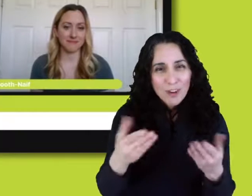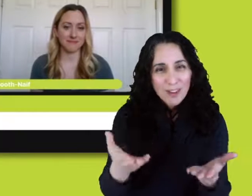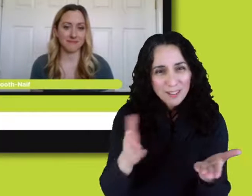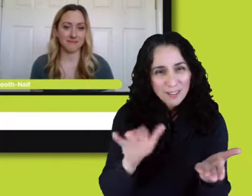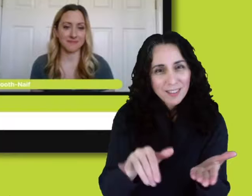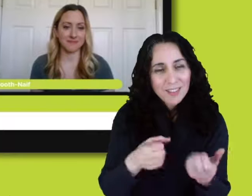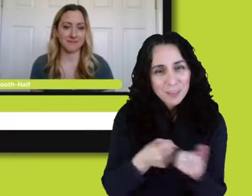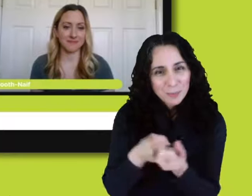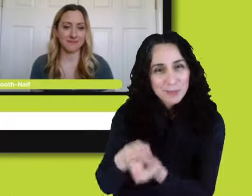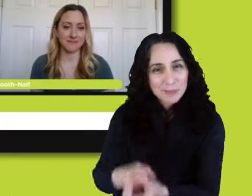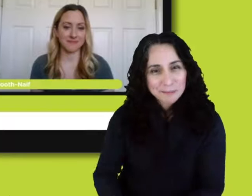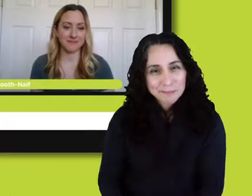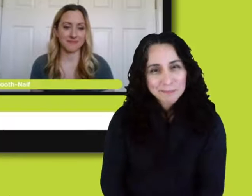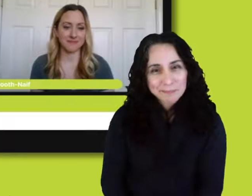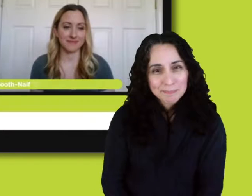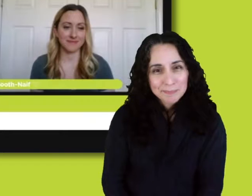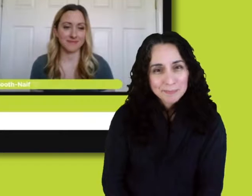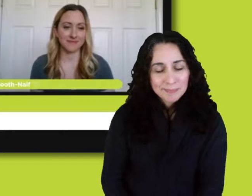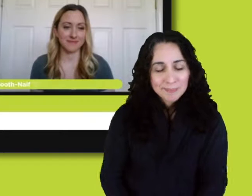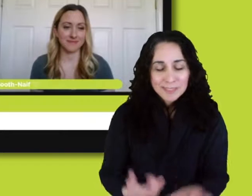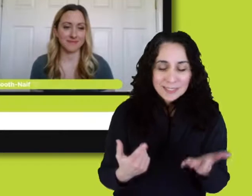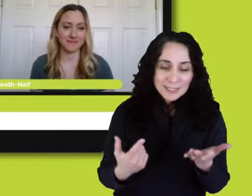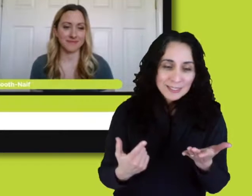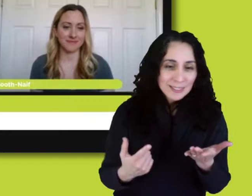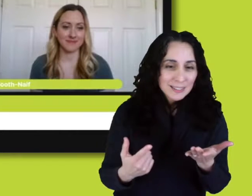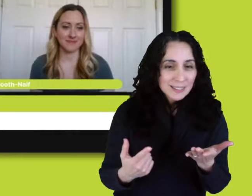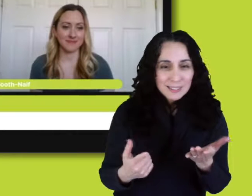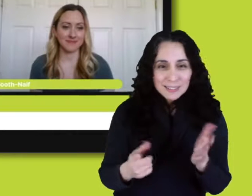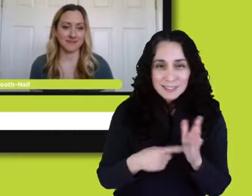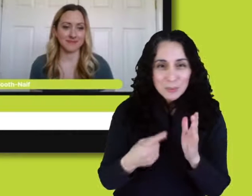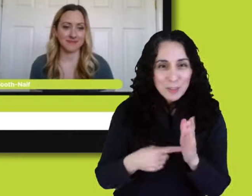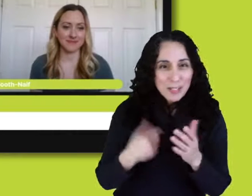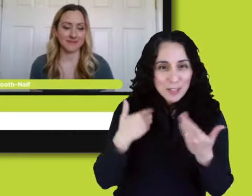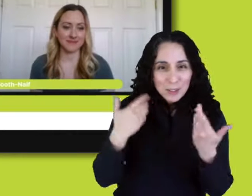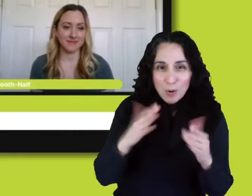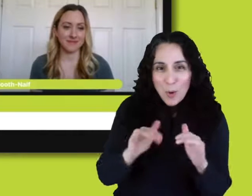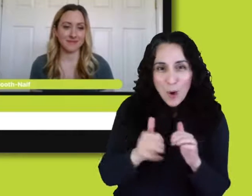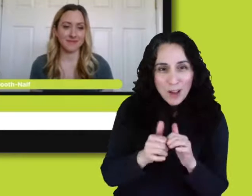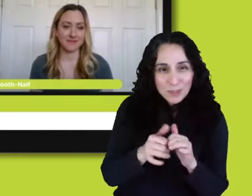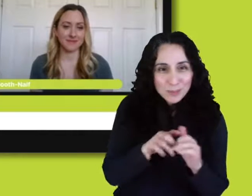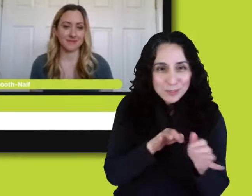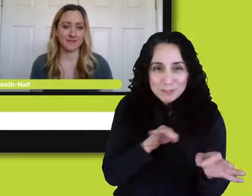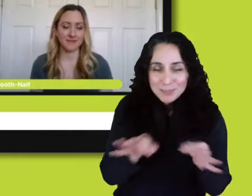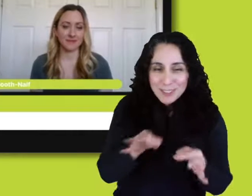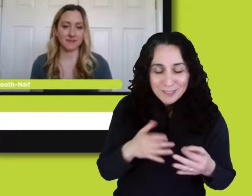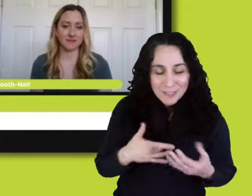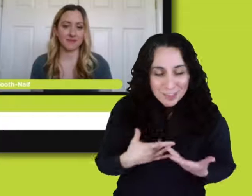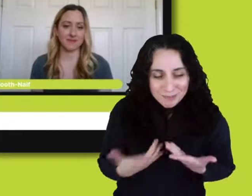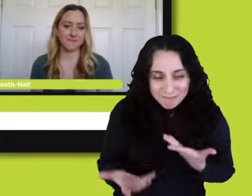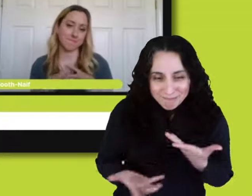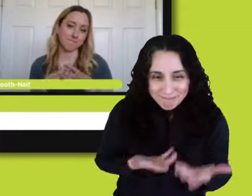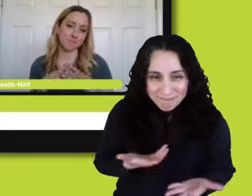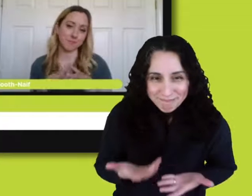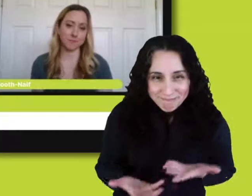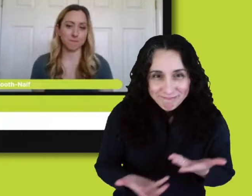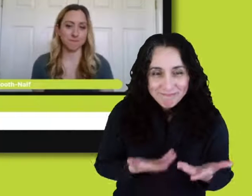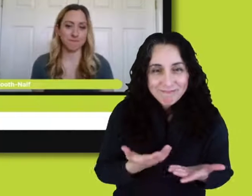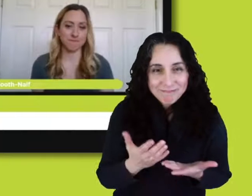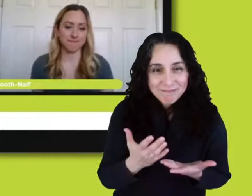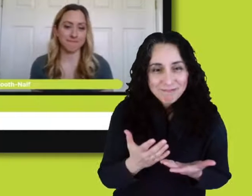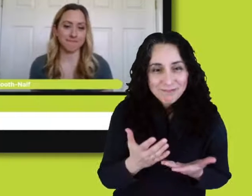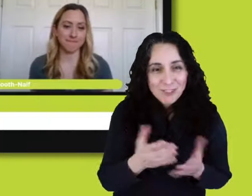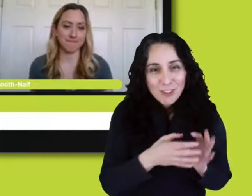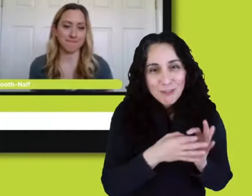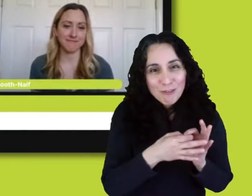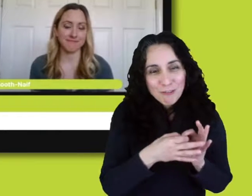awesome at providing that. Sometimes words fail me for the way that I can describe